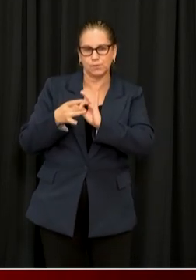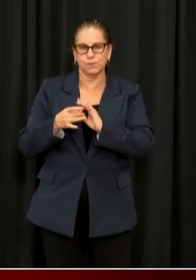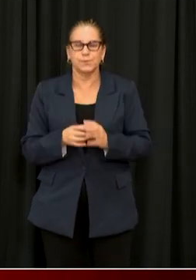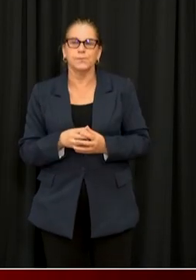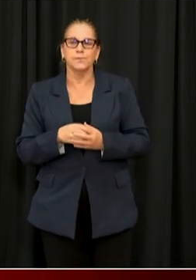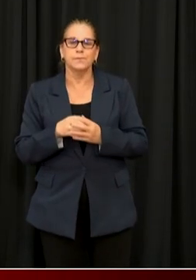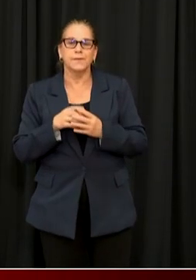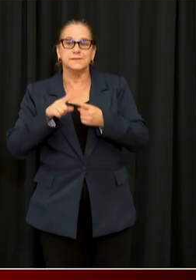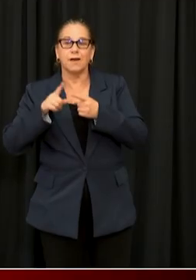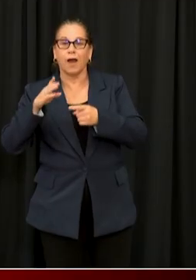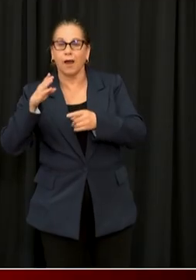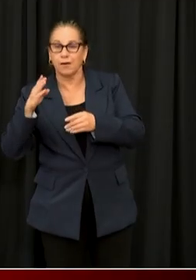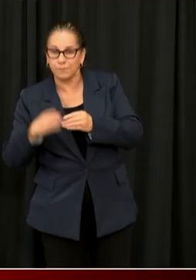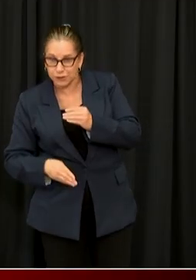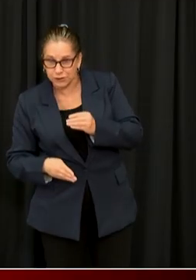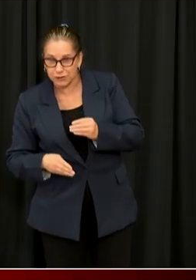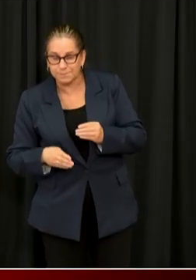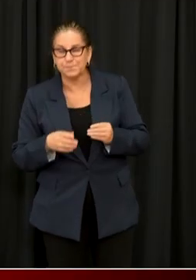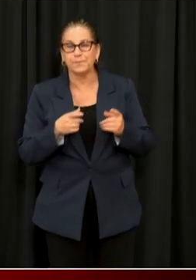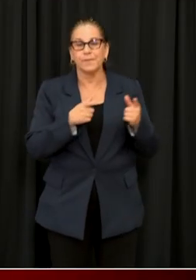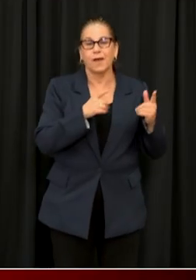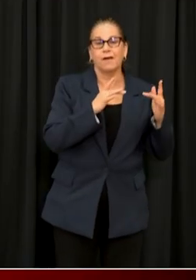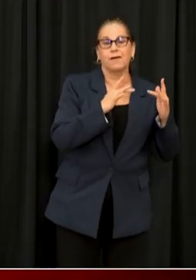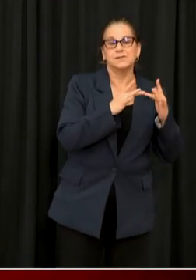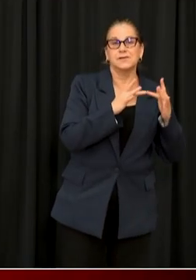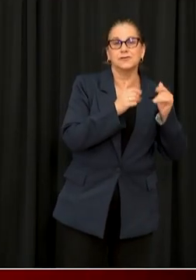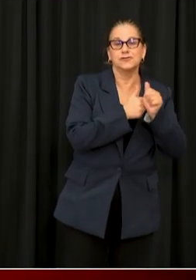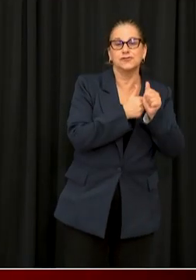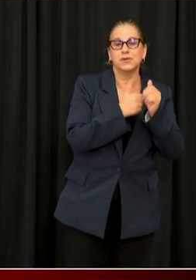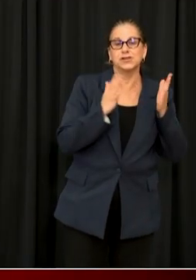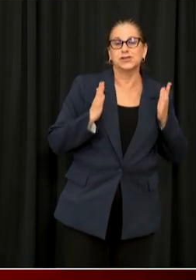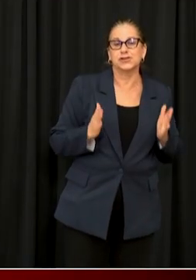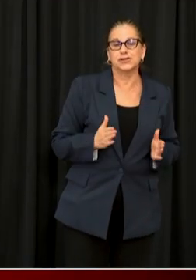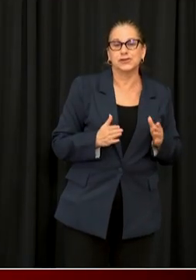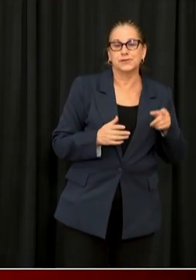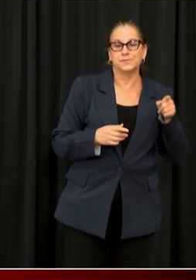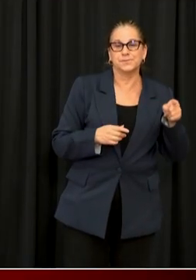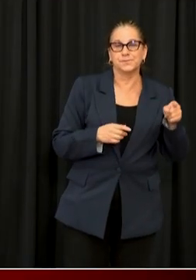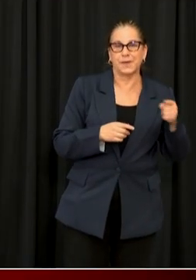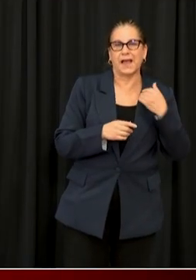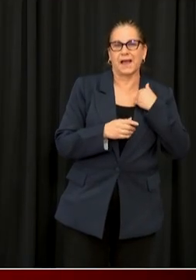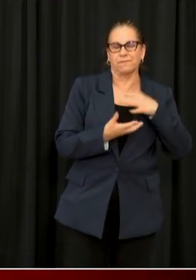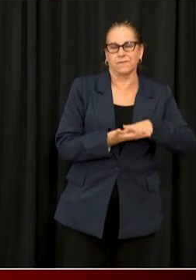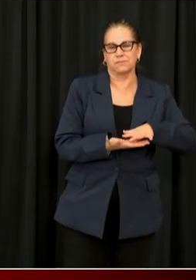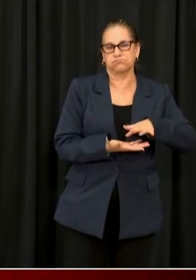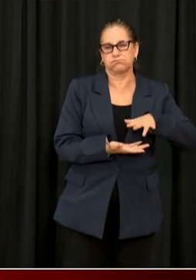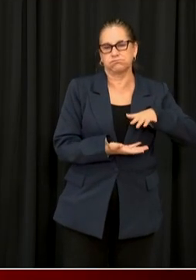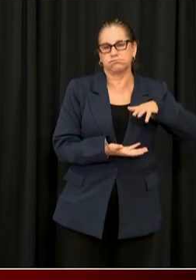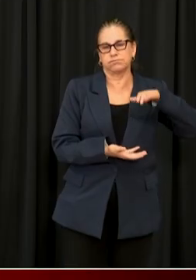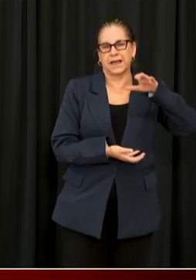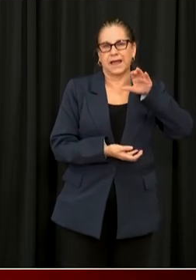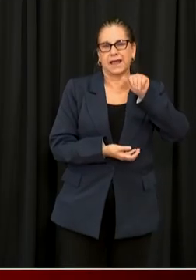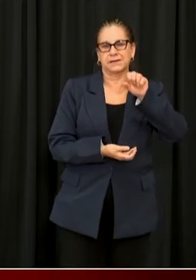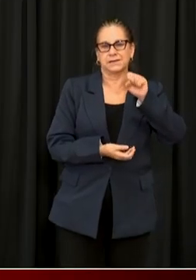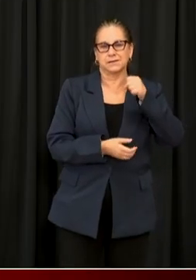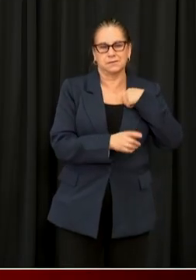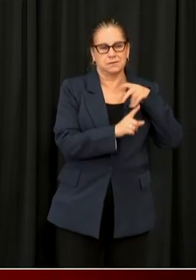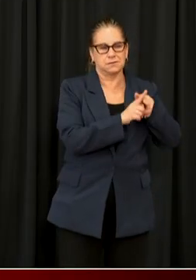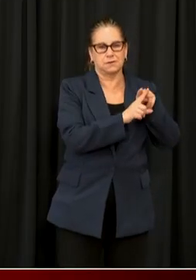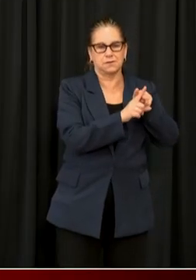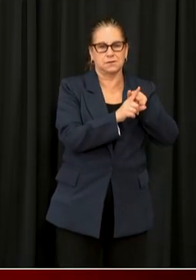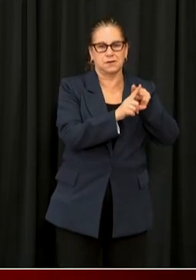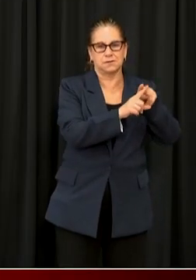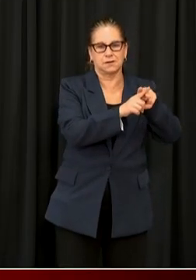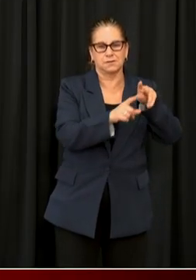contact tracers, so they are all assigned cases. They pick up the case and they carry multiple cases at a time.